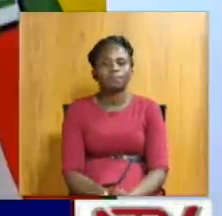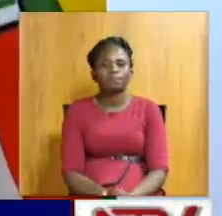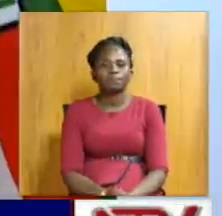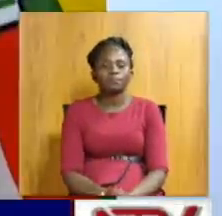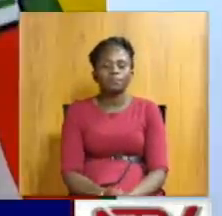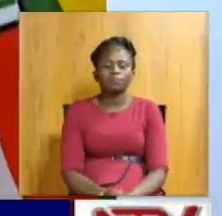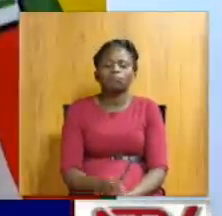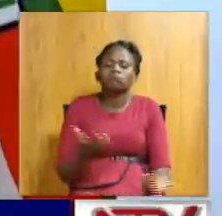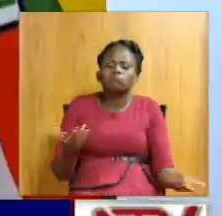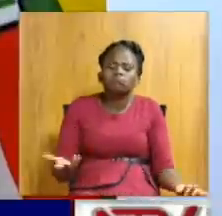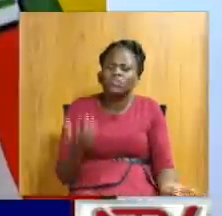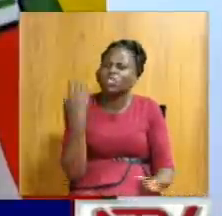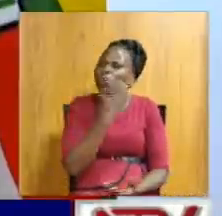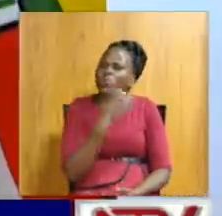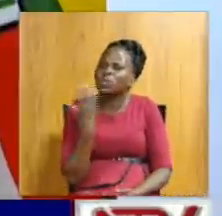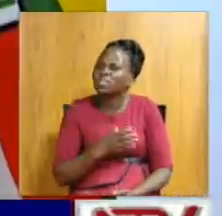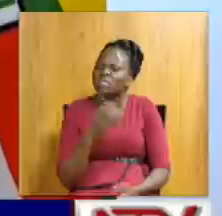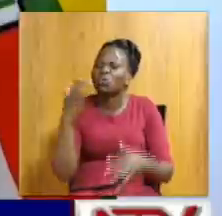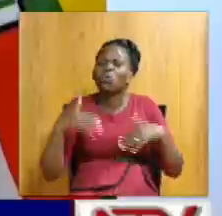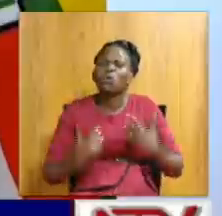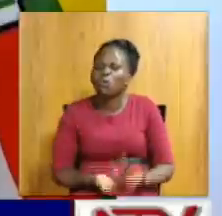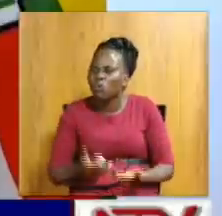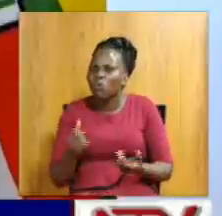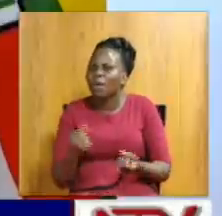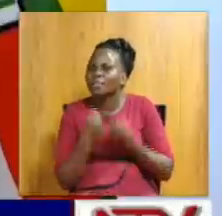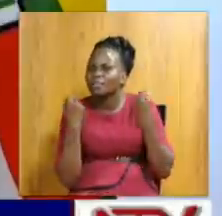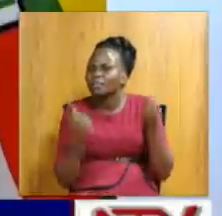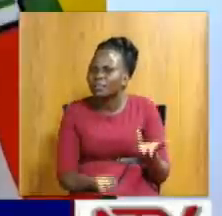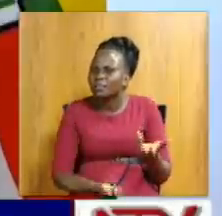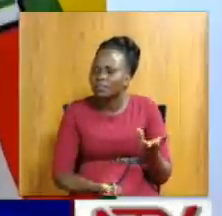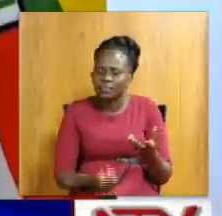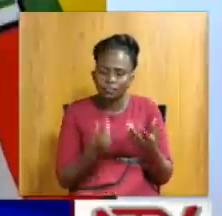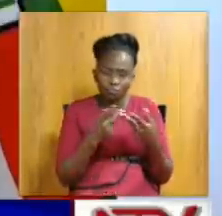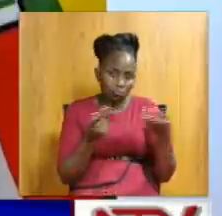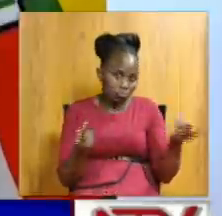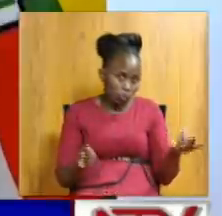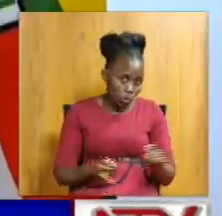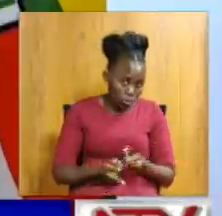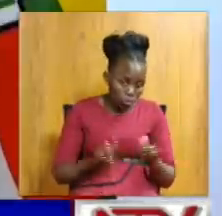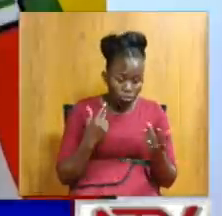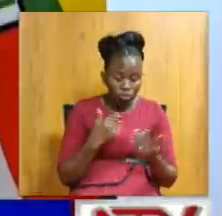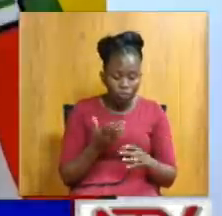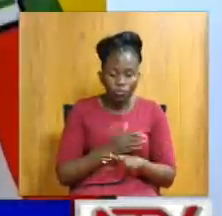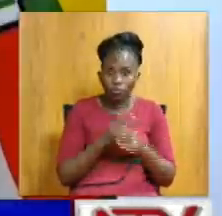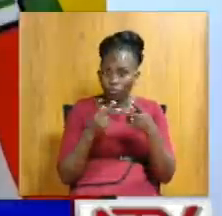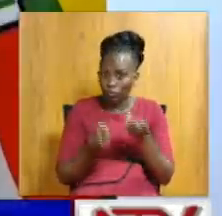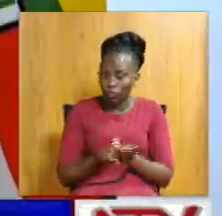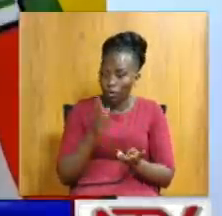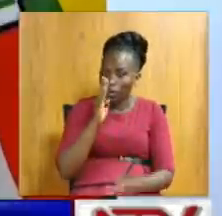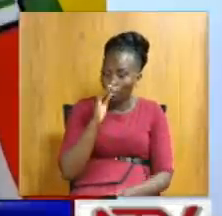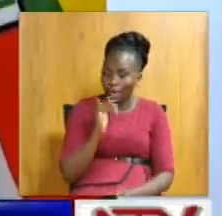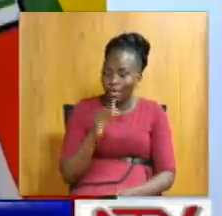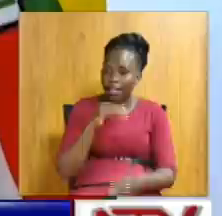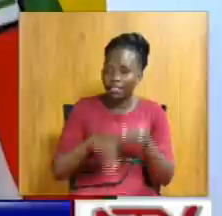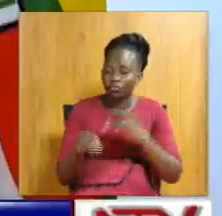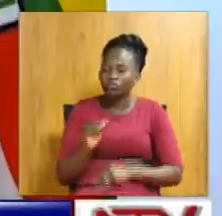December, 2021. Was it comedy or tragedy? The positions for the by-elections in the whole country